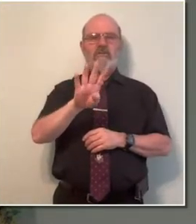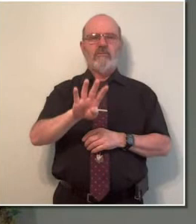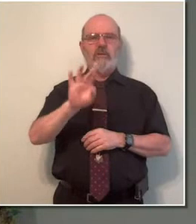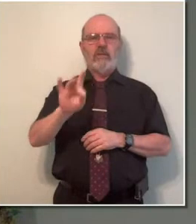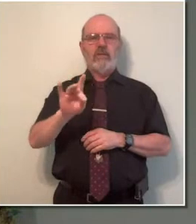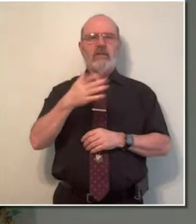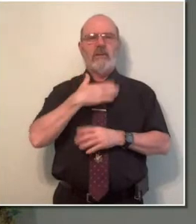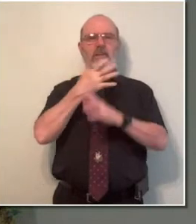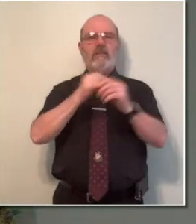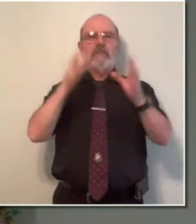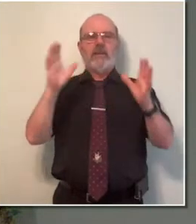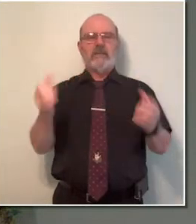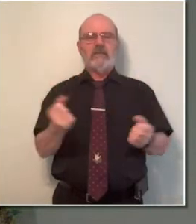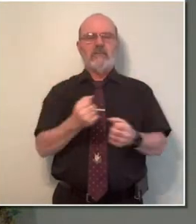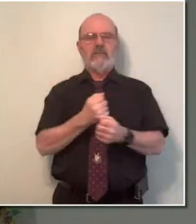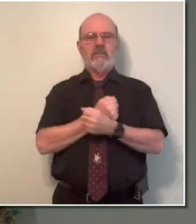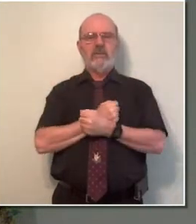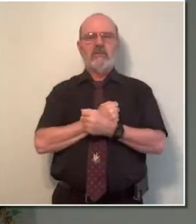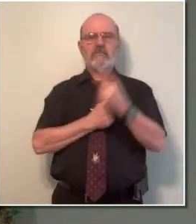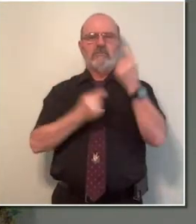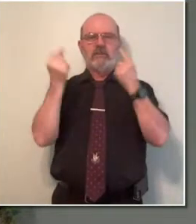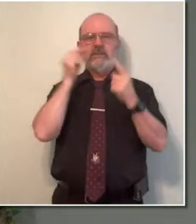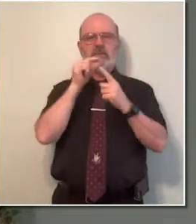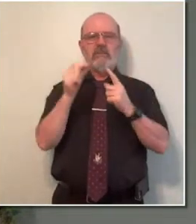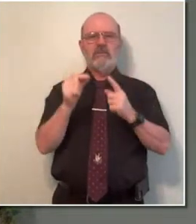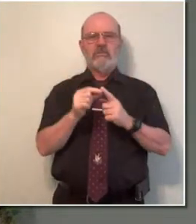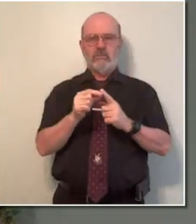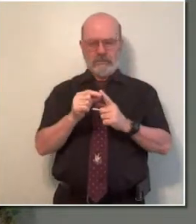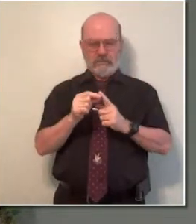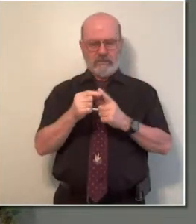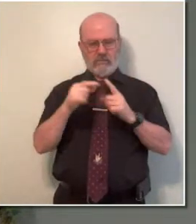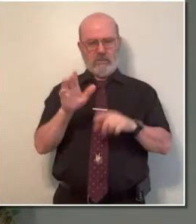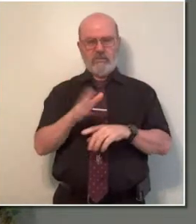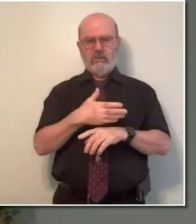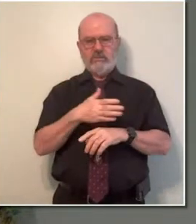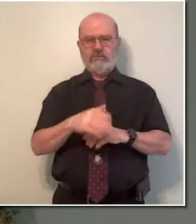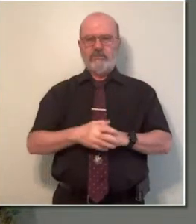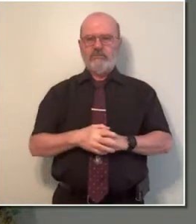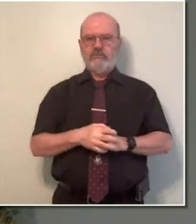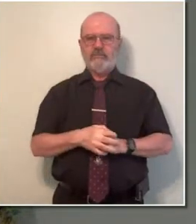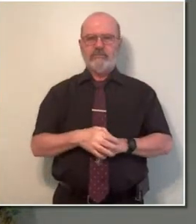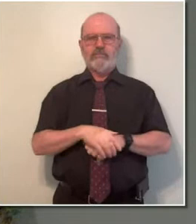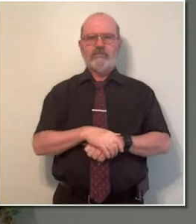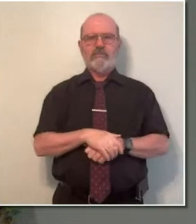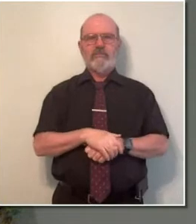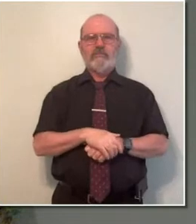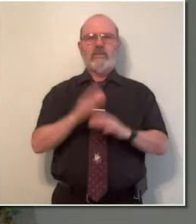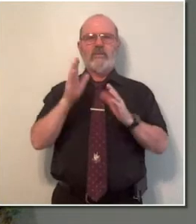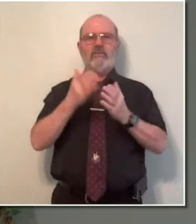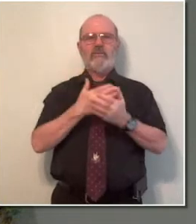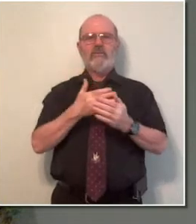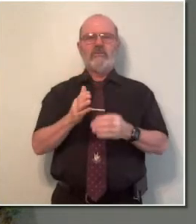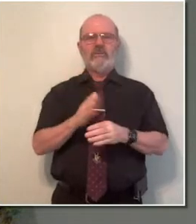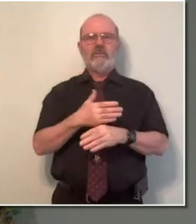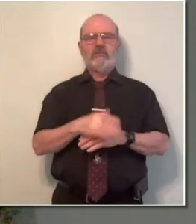Savior's Love. Think about the words while you're singing. What a wonderful song.